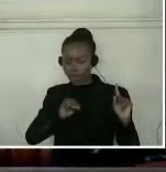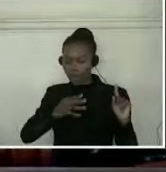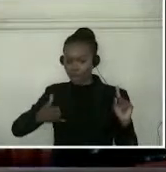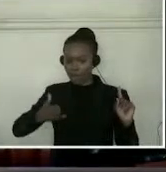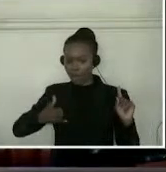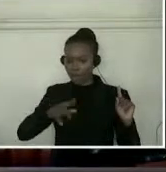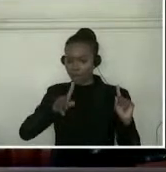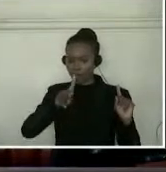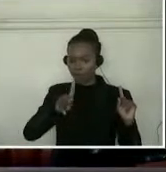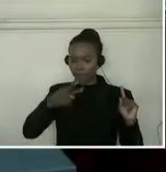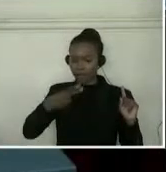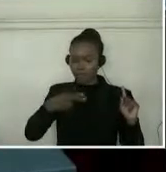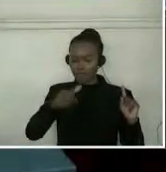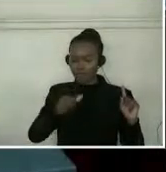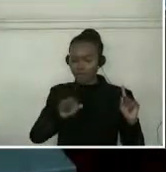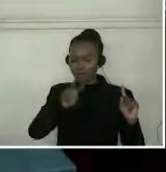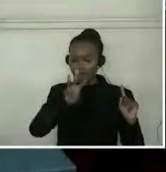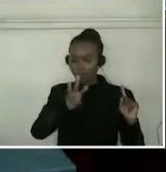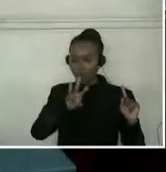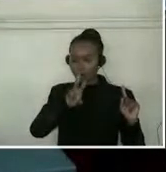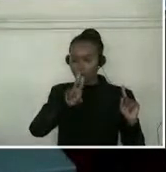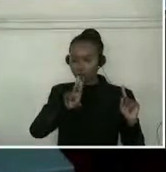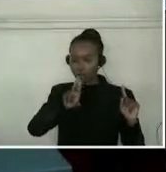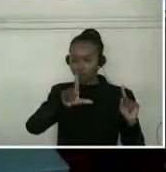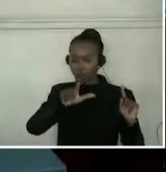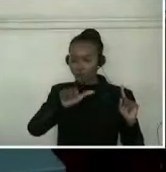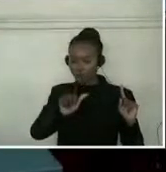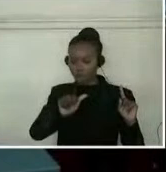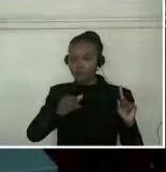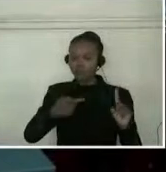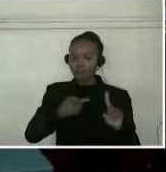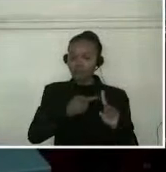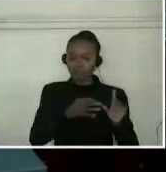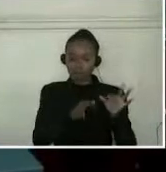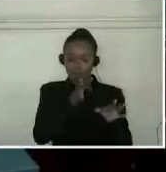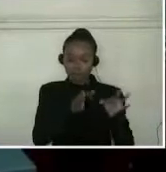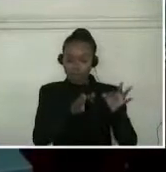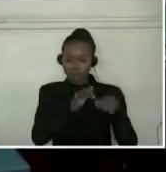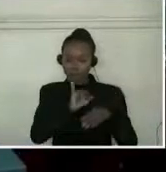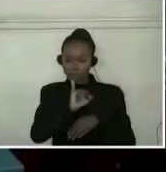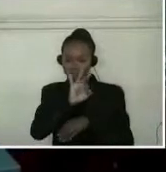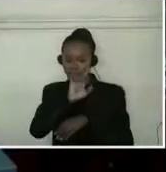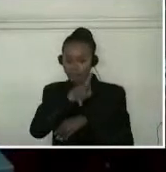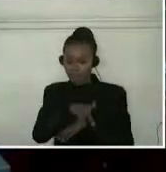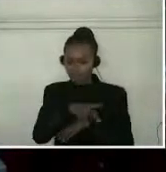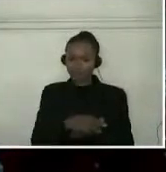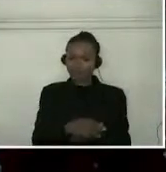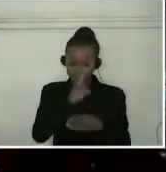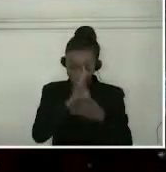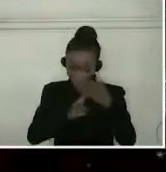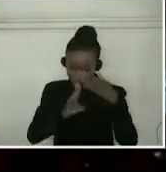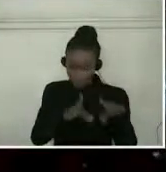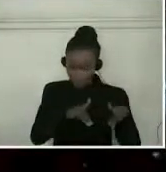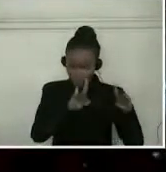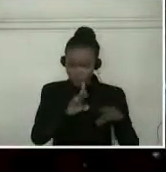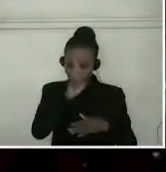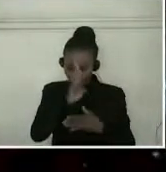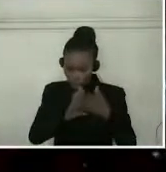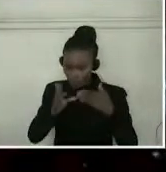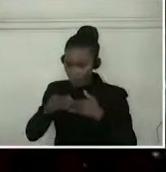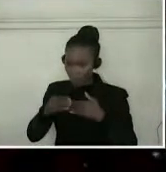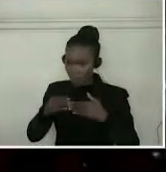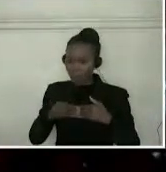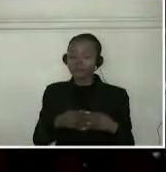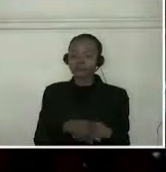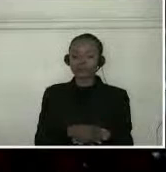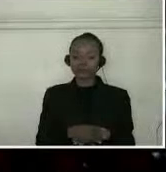where isp honorable chairperson honorable messi owner remembers the sixth april 2022 case at n